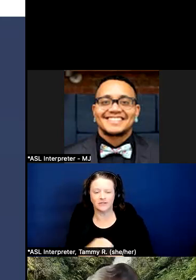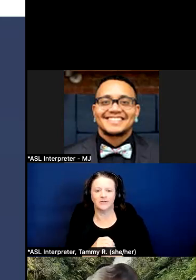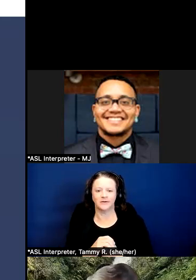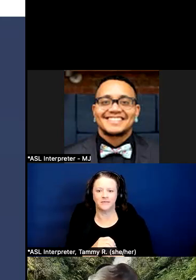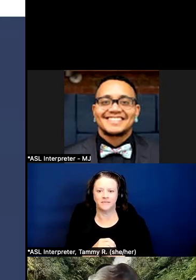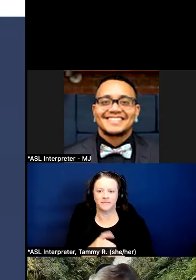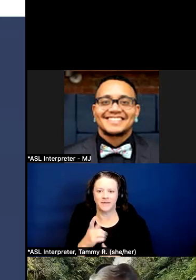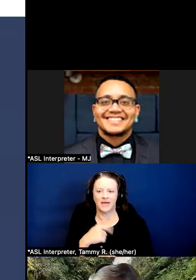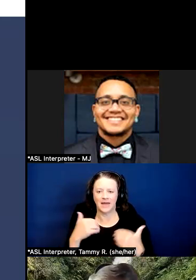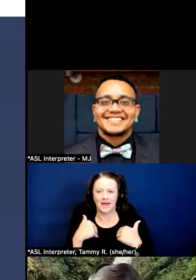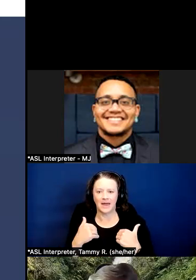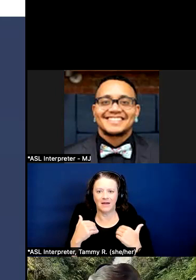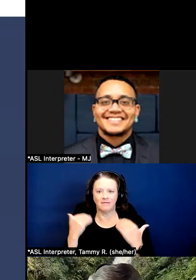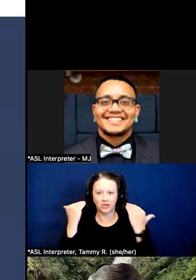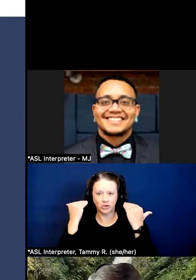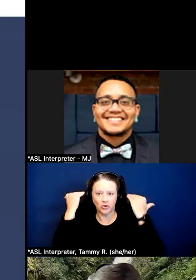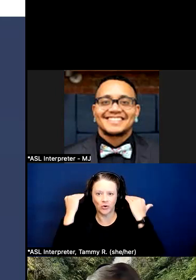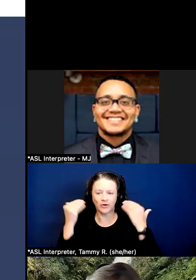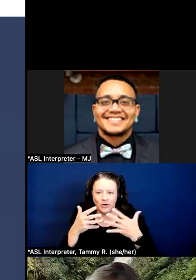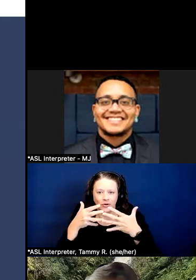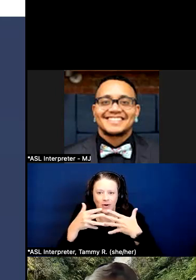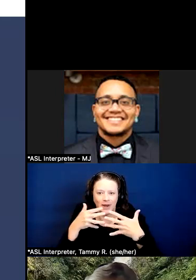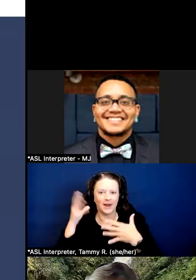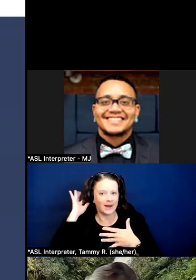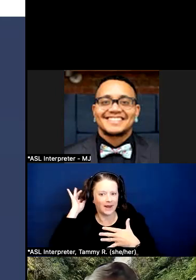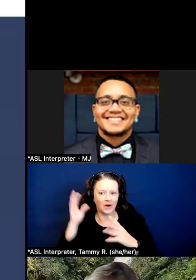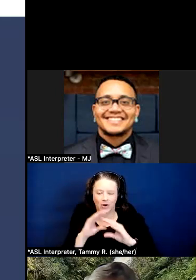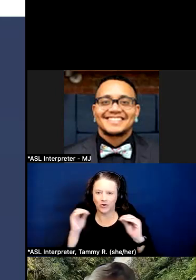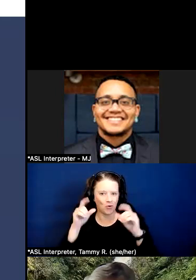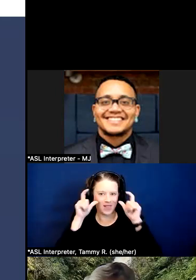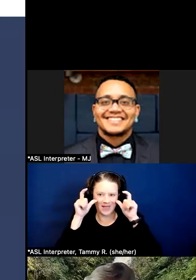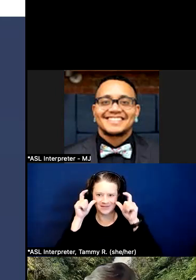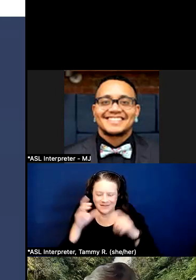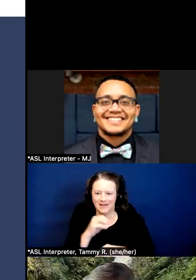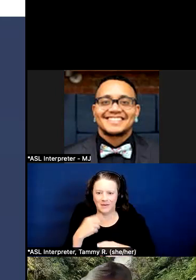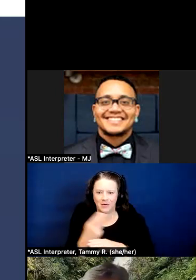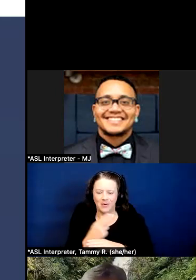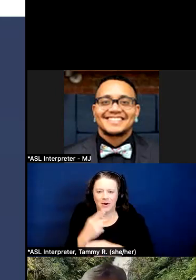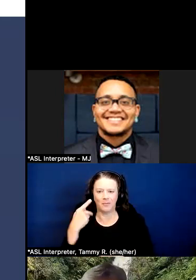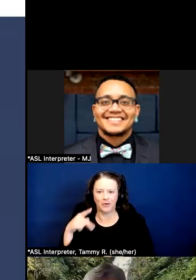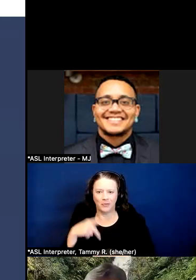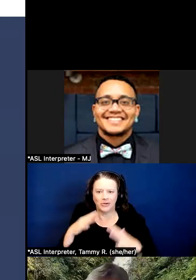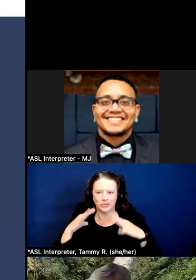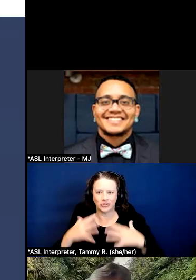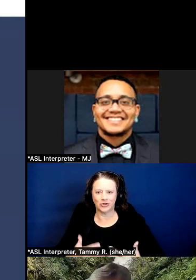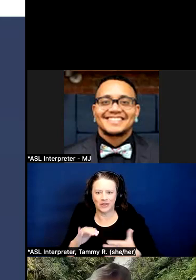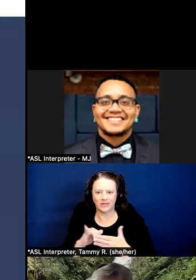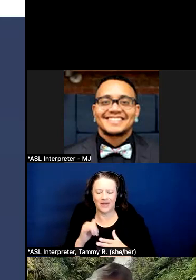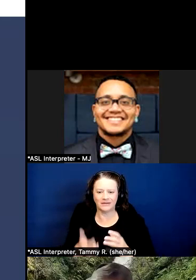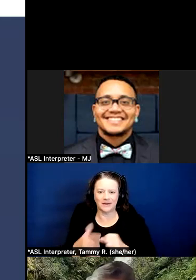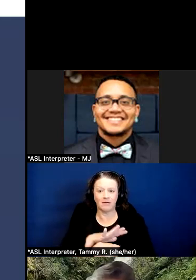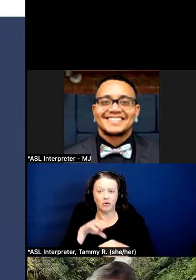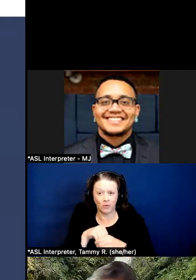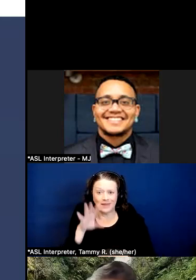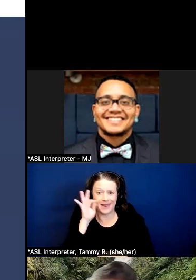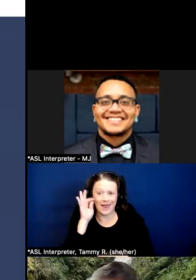I have short graying hair, no glasses, and I'm wearing a purple shirt that is covered in cat